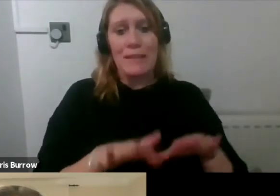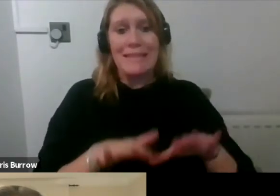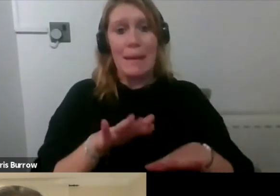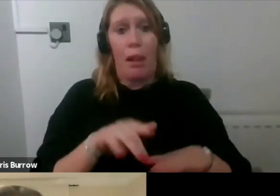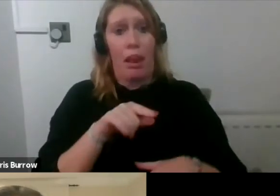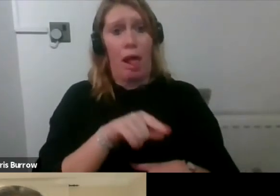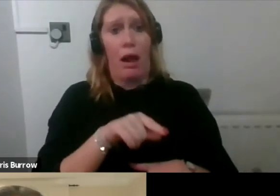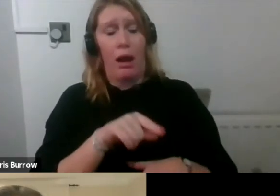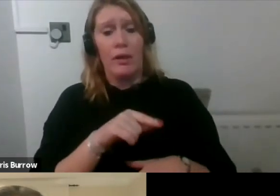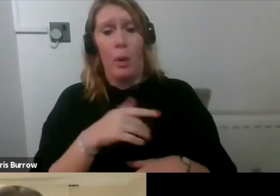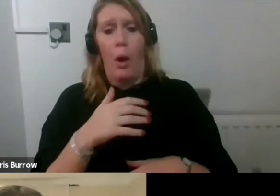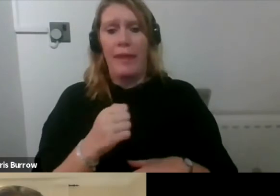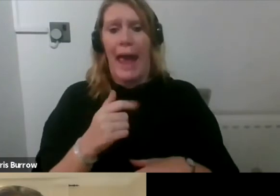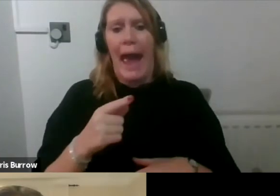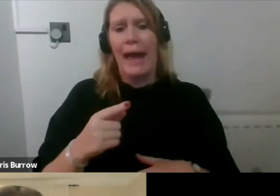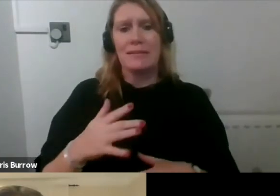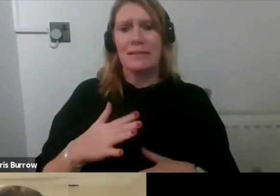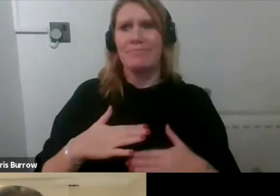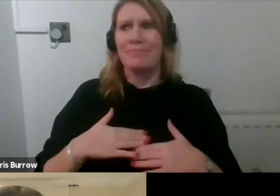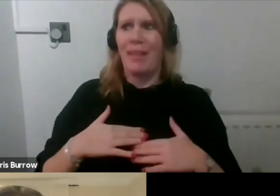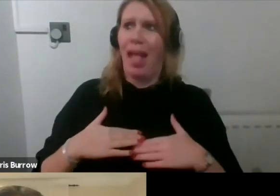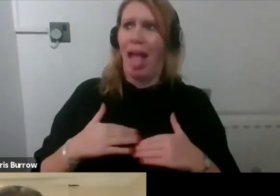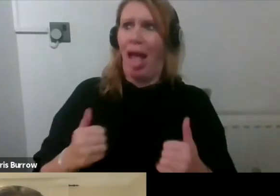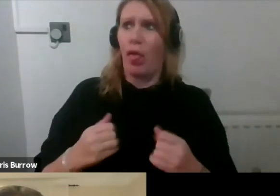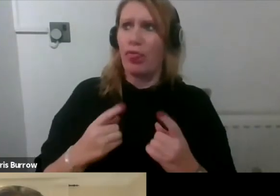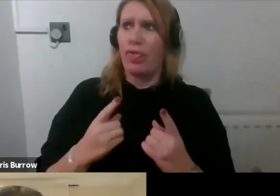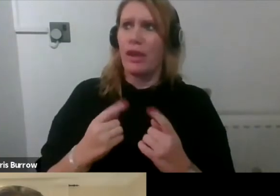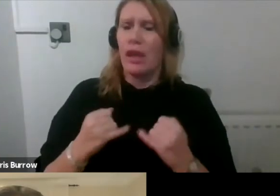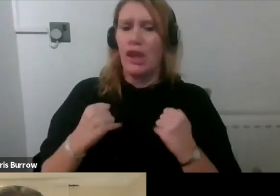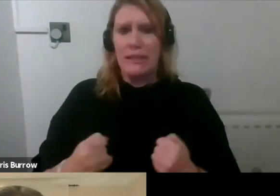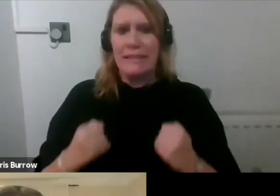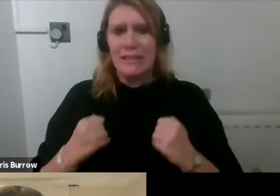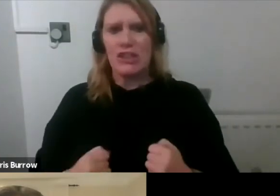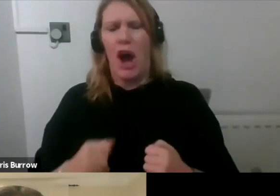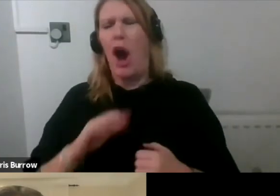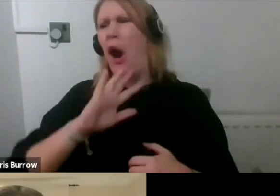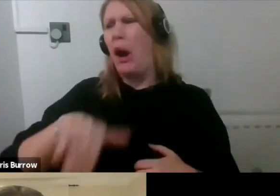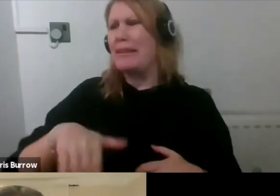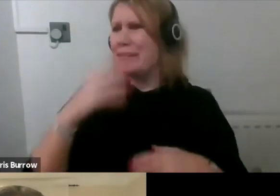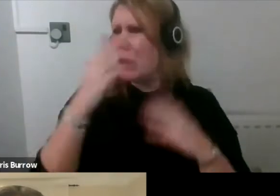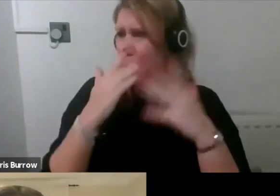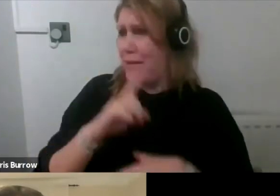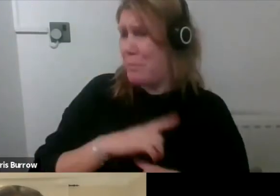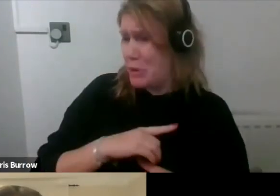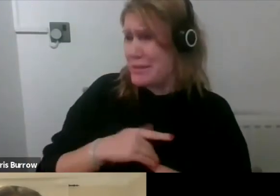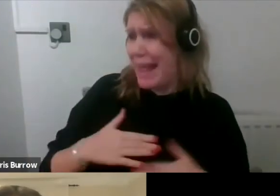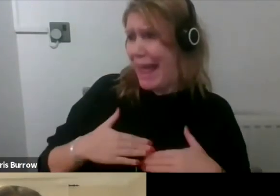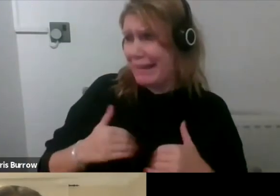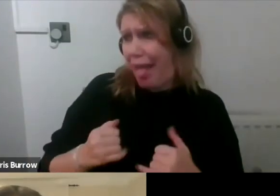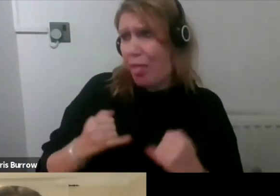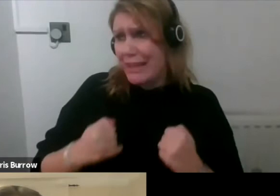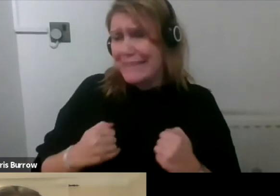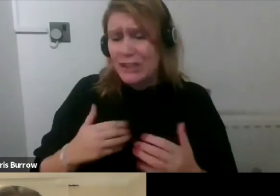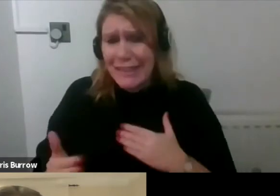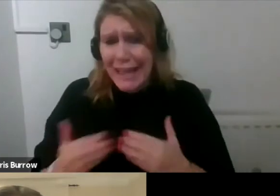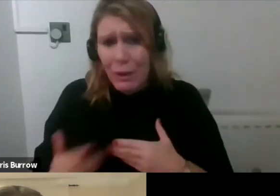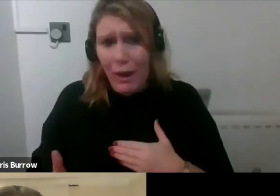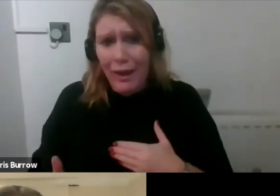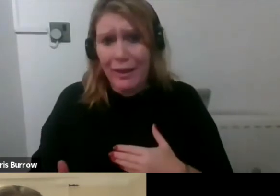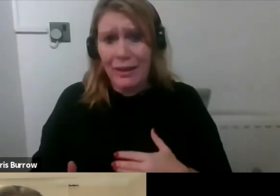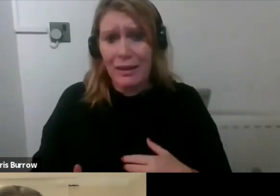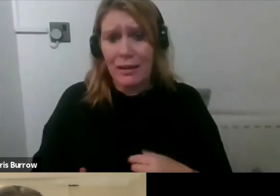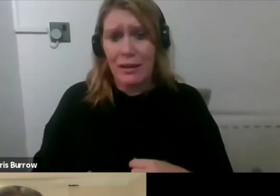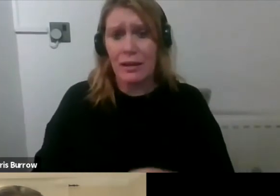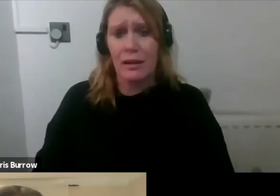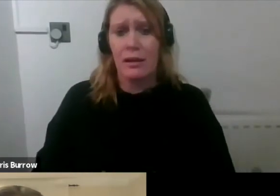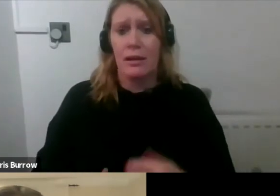health conditions. And it's just like every single report, either, don't worry, they had underlying health conditions, or, oh, they didn't. But don't